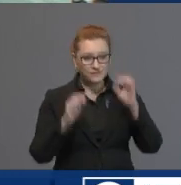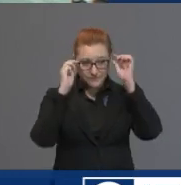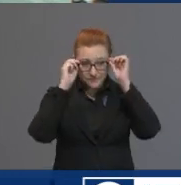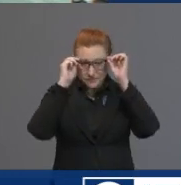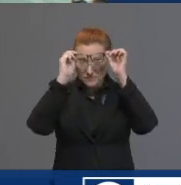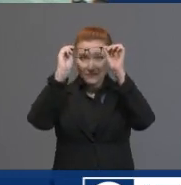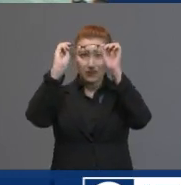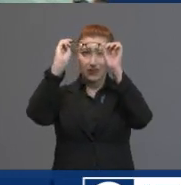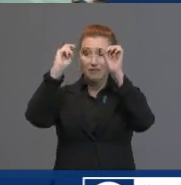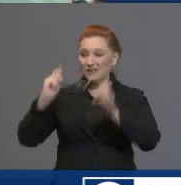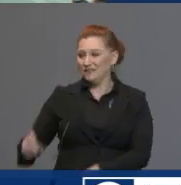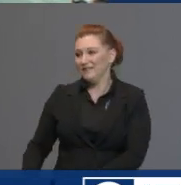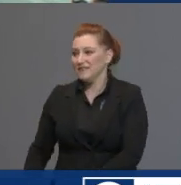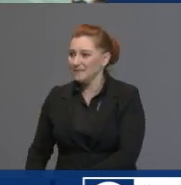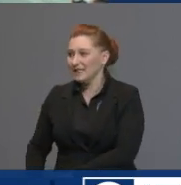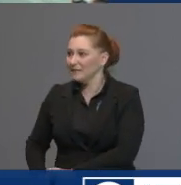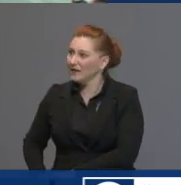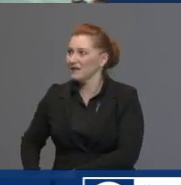Zoom bomb, I got.